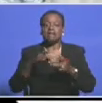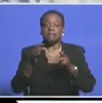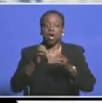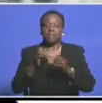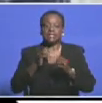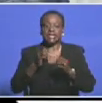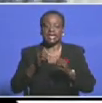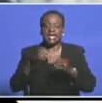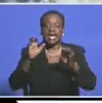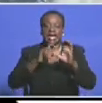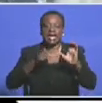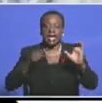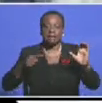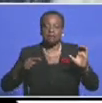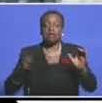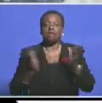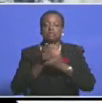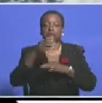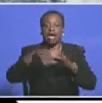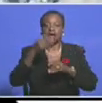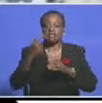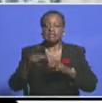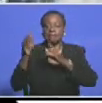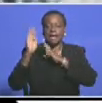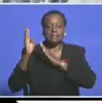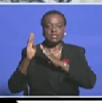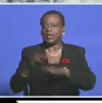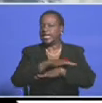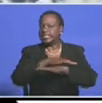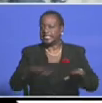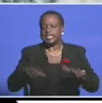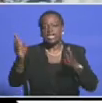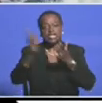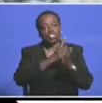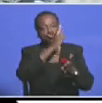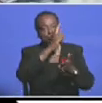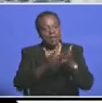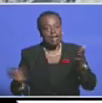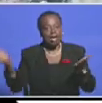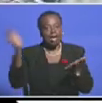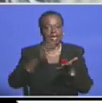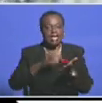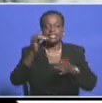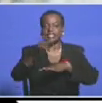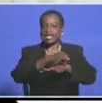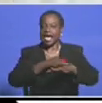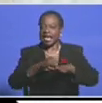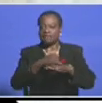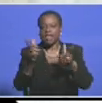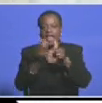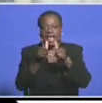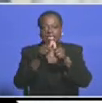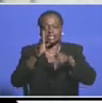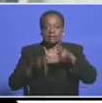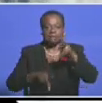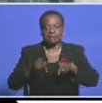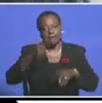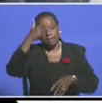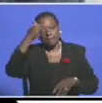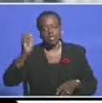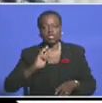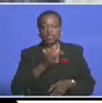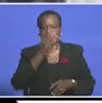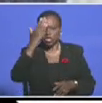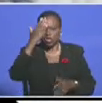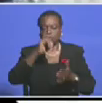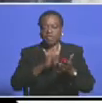the Bahamas, and we did not discriminate against those islands that were lesser developed islands, because we knew